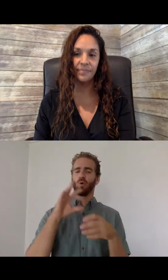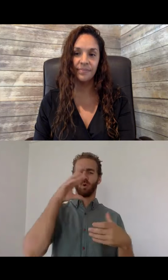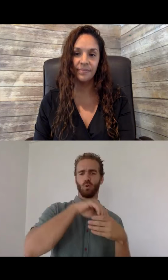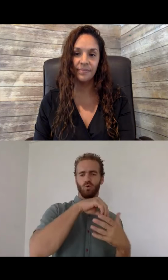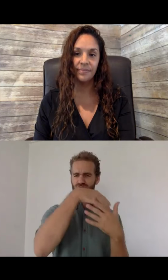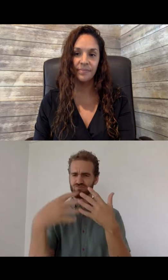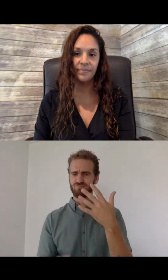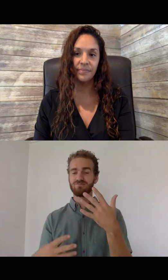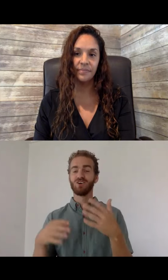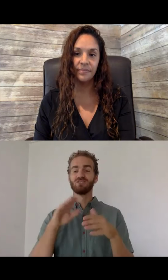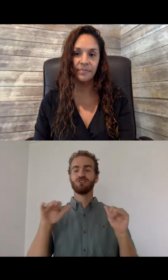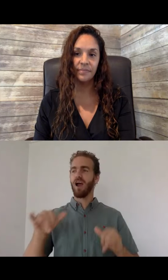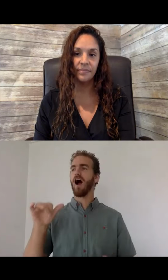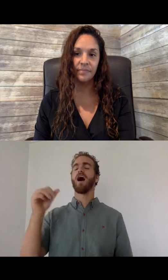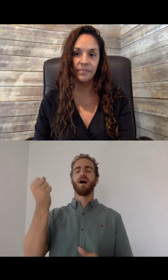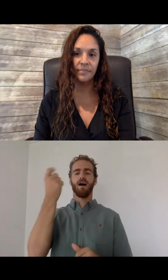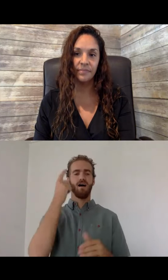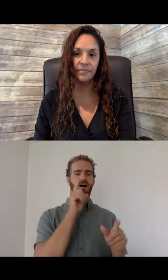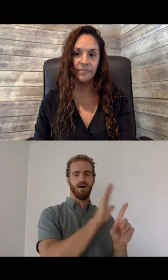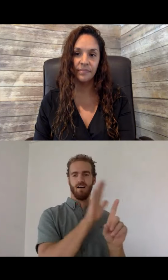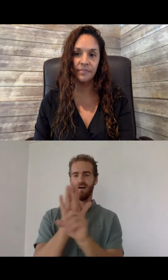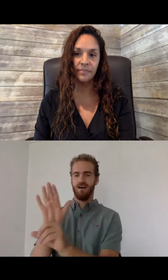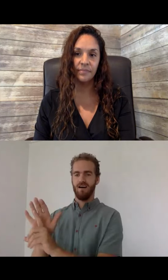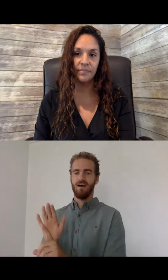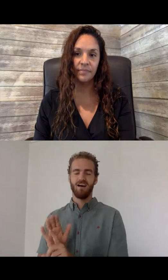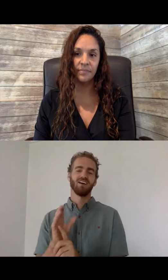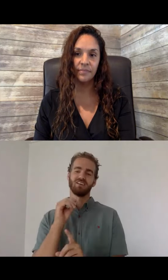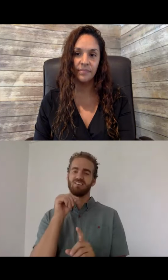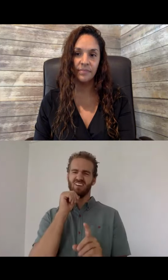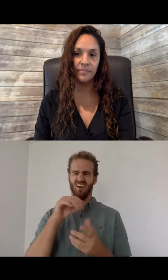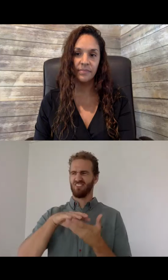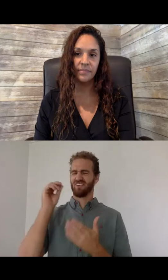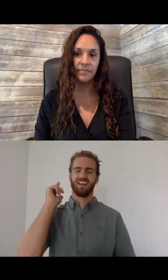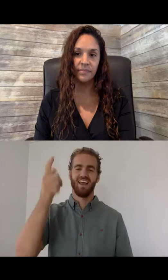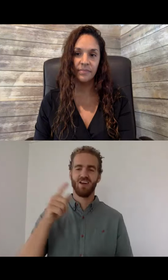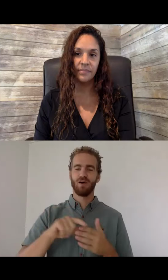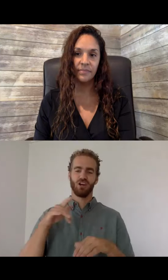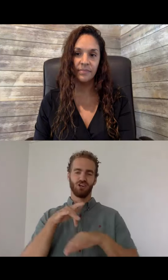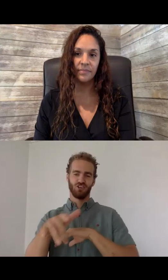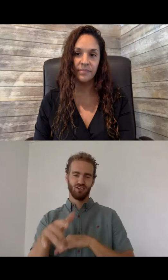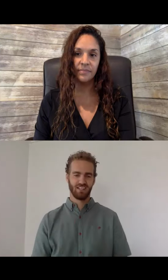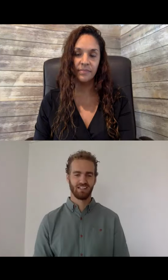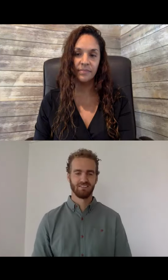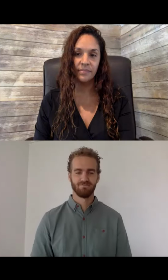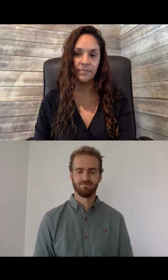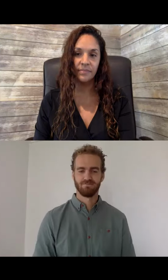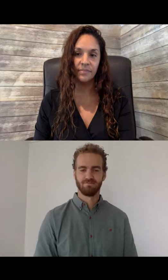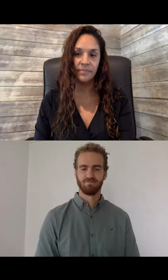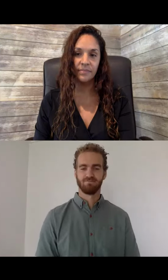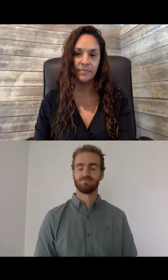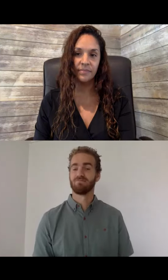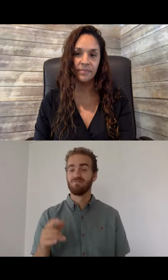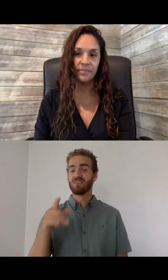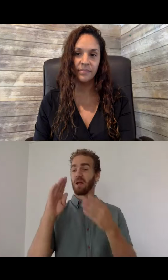celebrates one holiday. It's important to include a variety of different holidays so students can understand and learn about those different holidays. As early